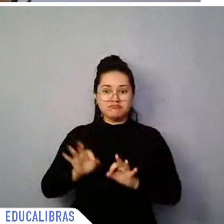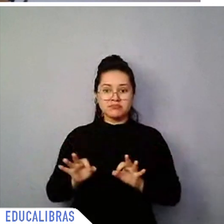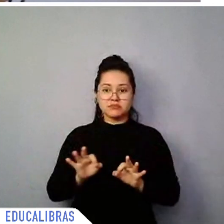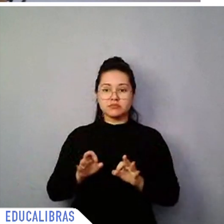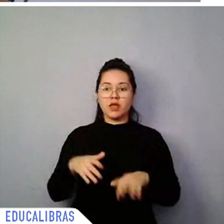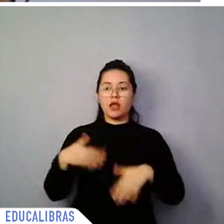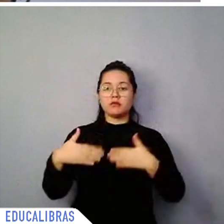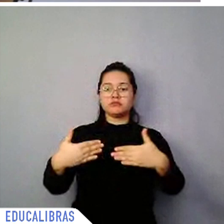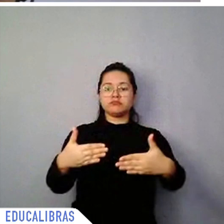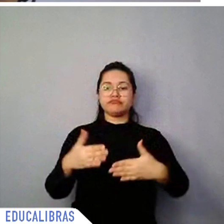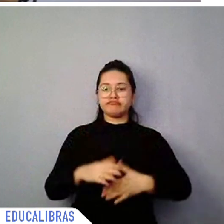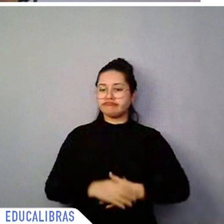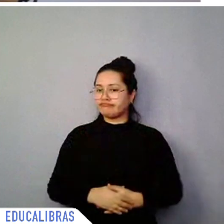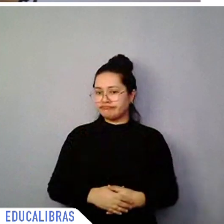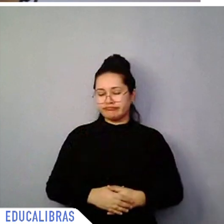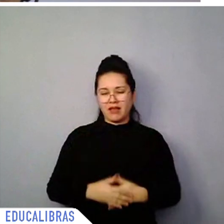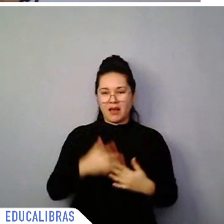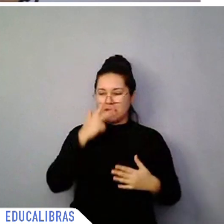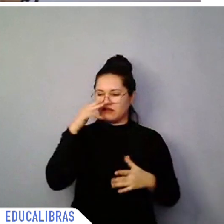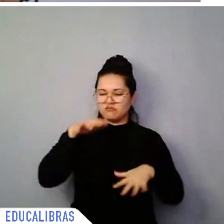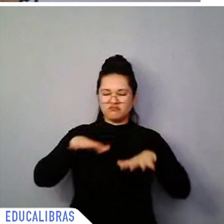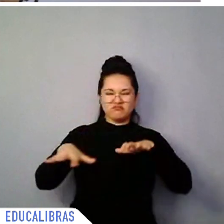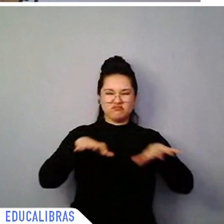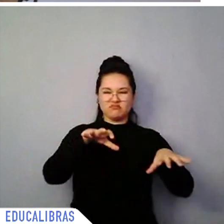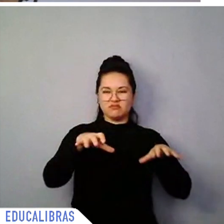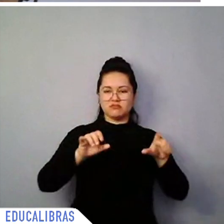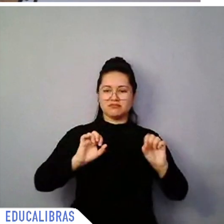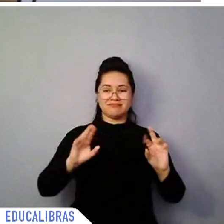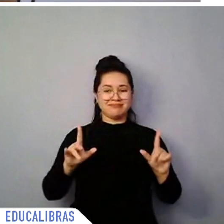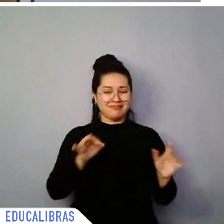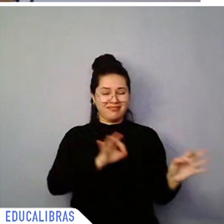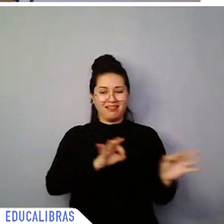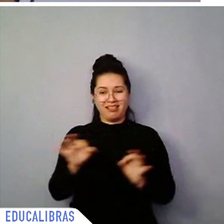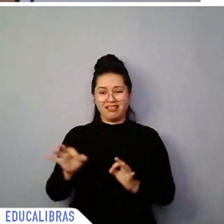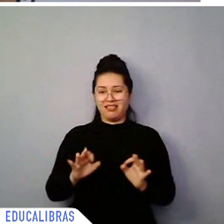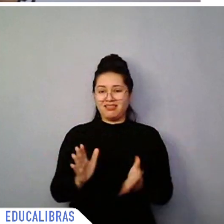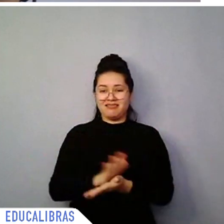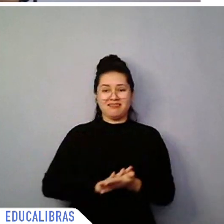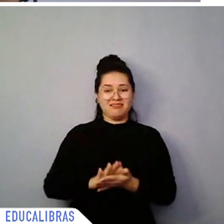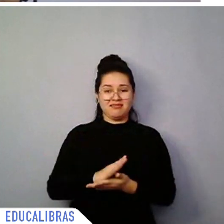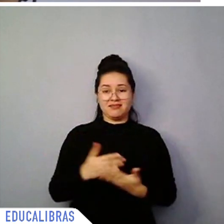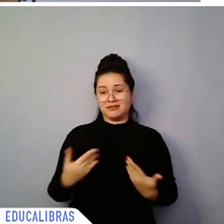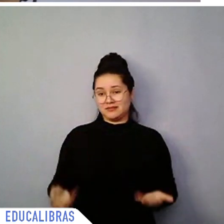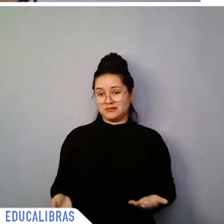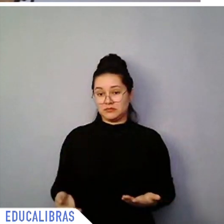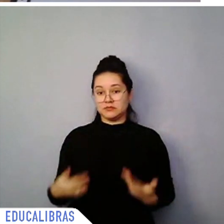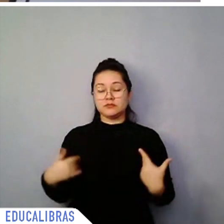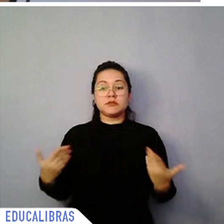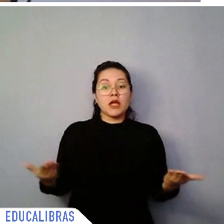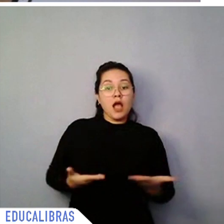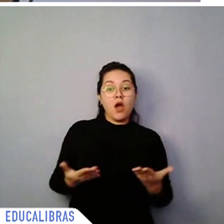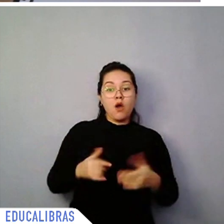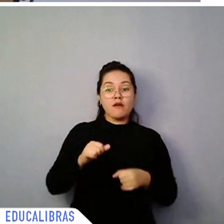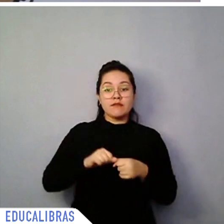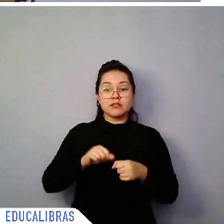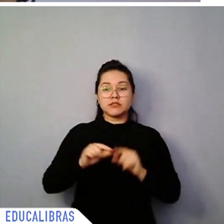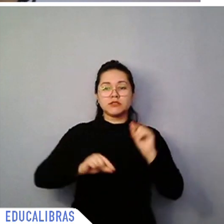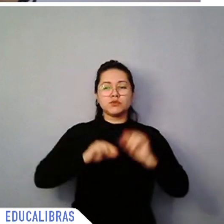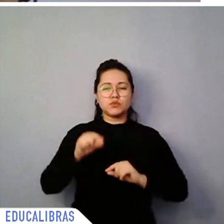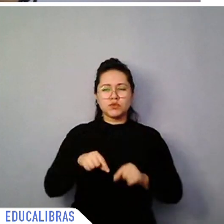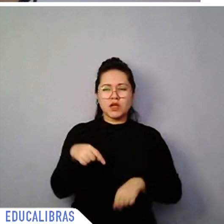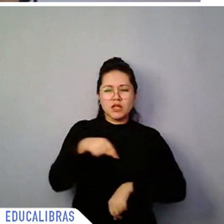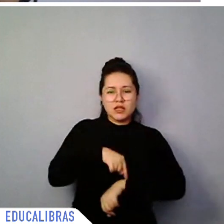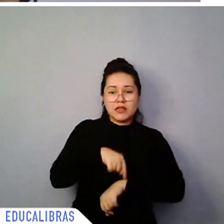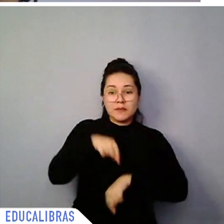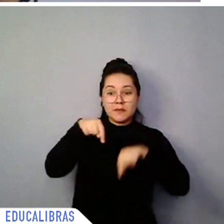it will cause damages instead of helping. So we need organization in all that. So it's very hard to say what to do